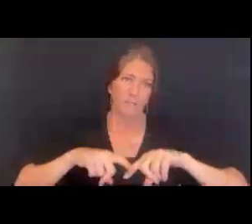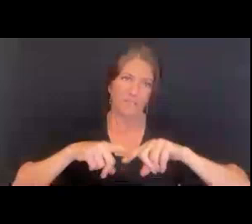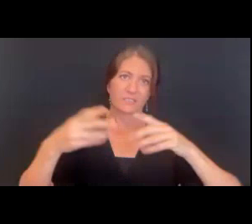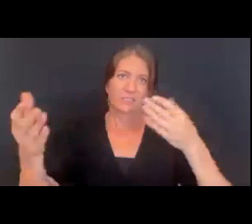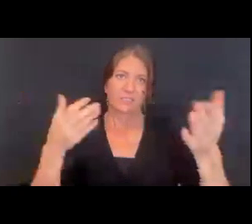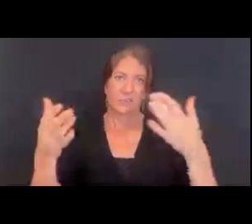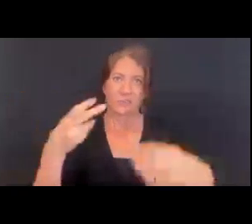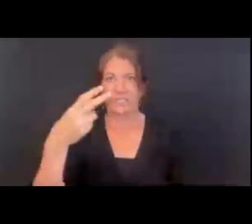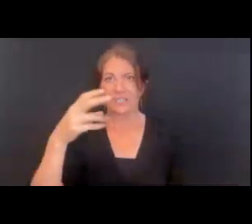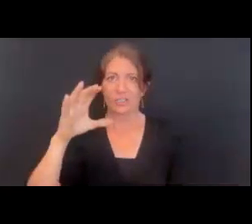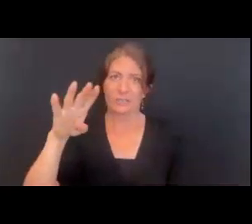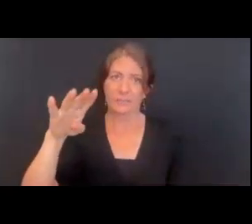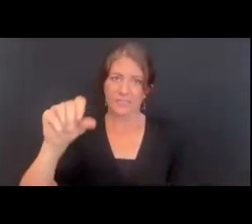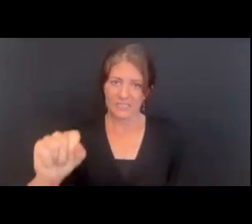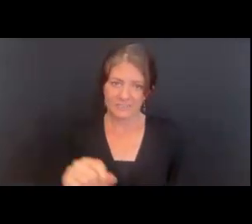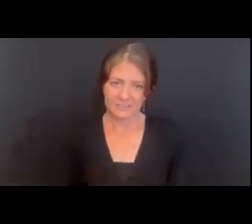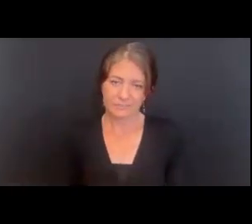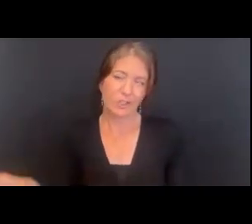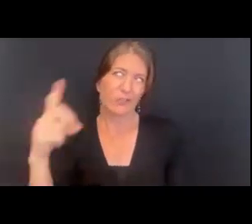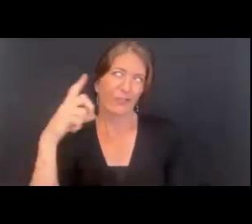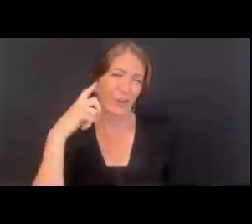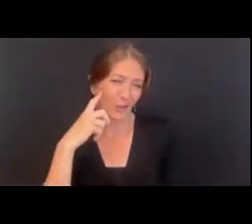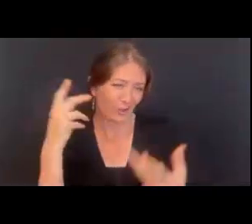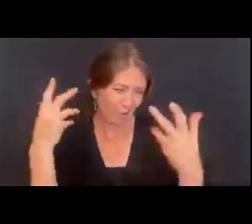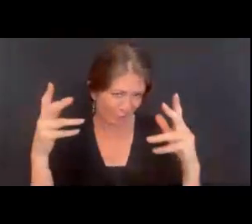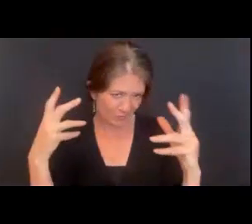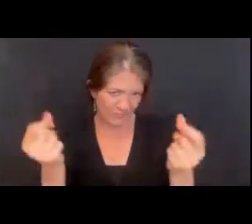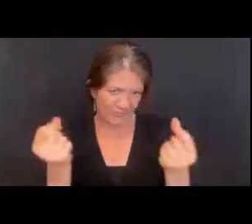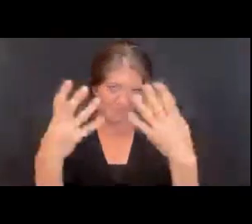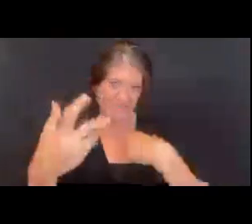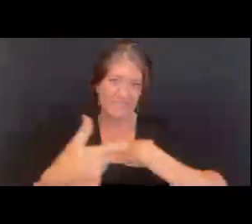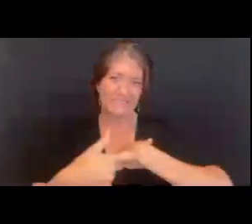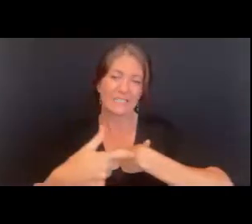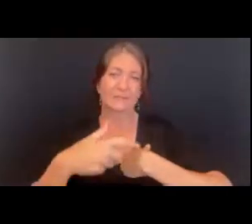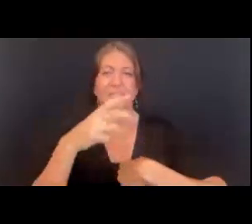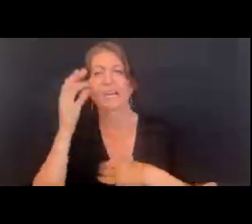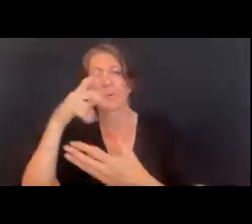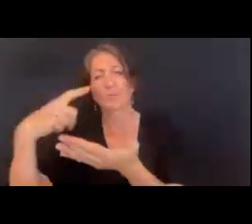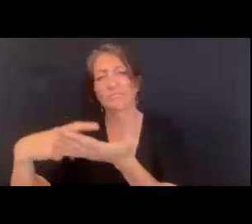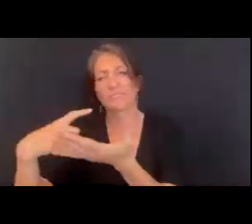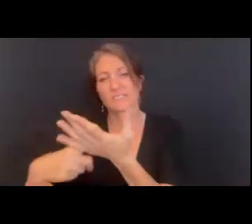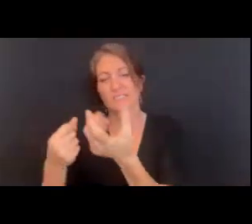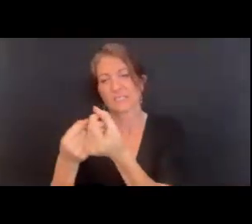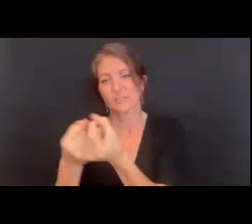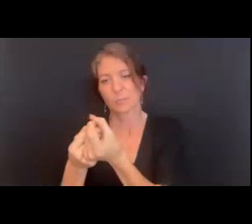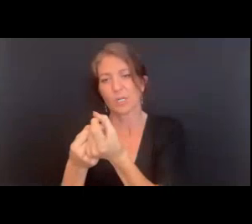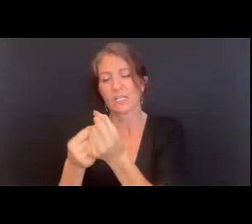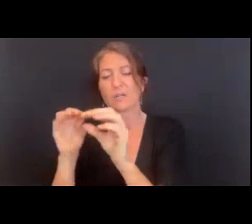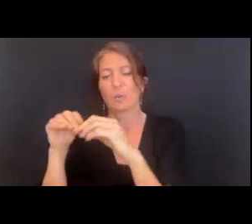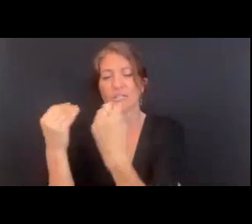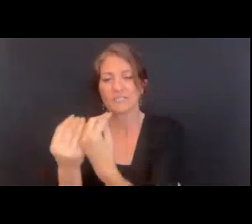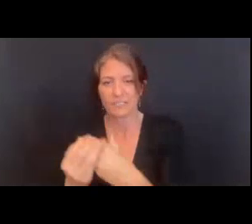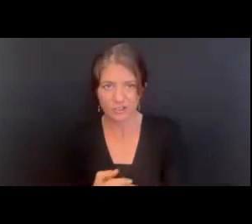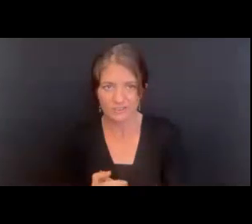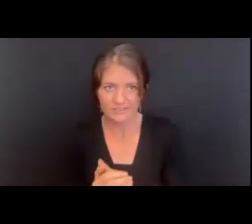heard repeated throughout this presentation, and the supporting organizations. Next slide, please.